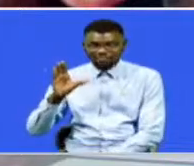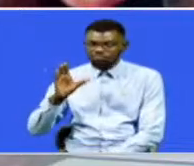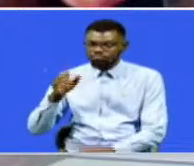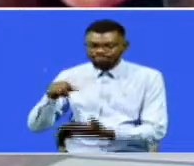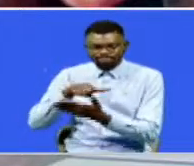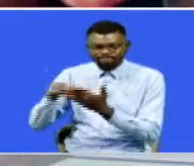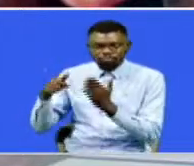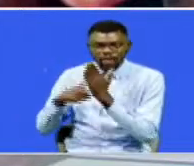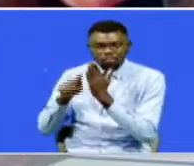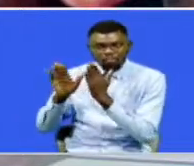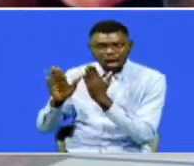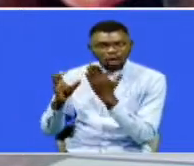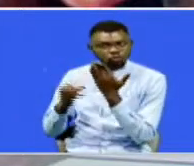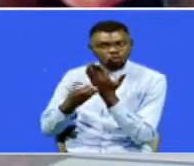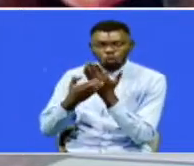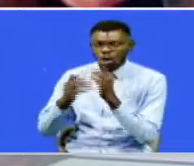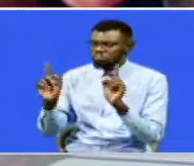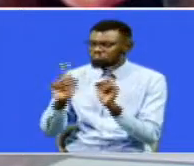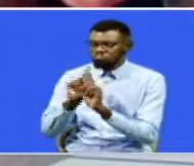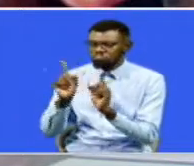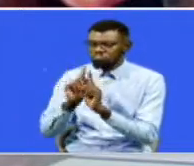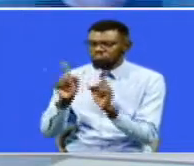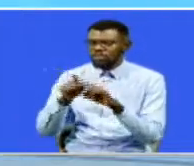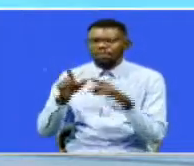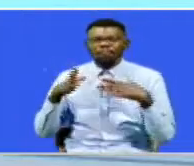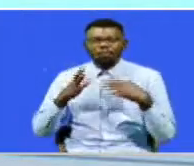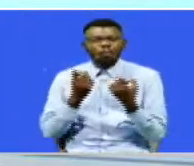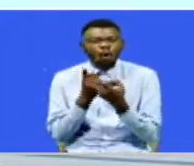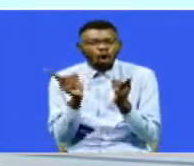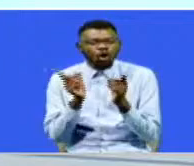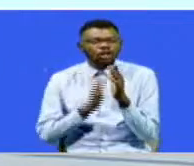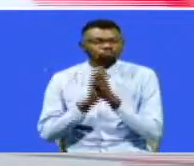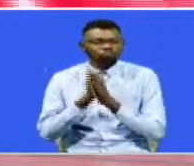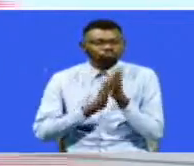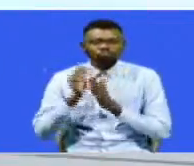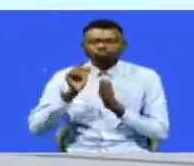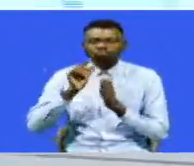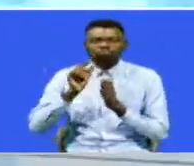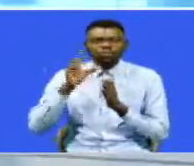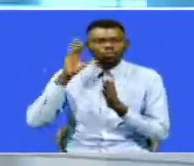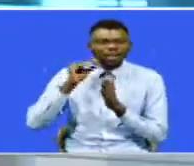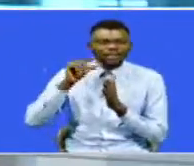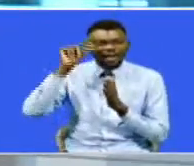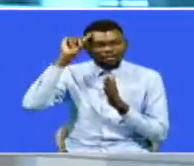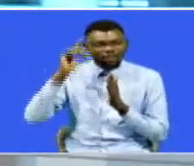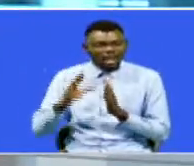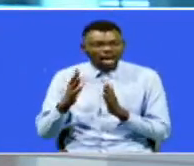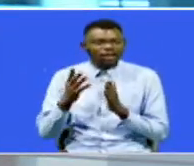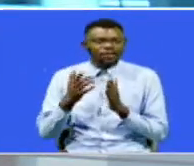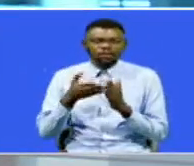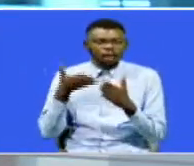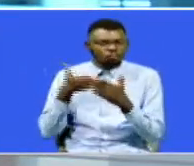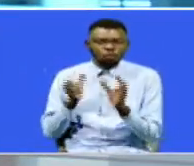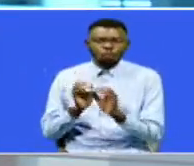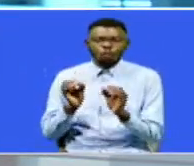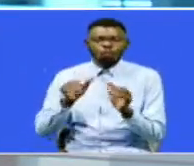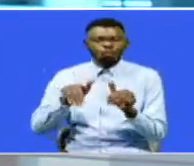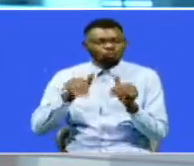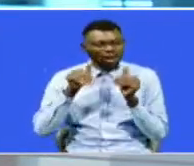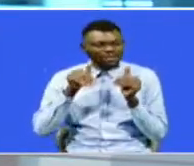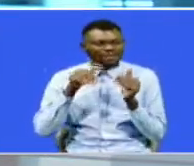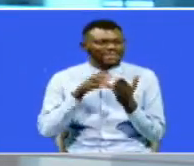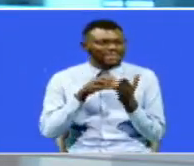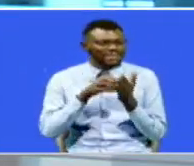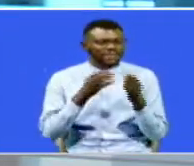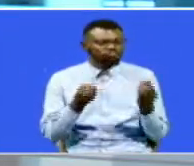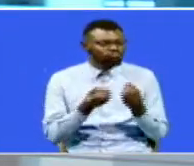from gazetting names of all the candidates contesting for Mombasa governor's seat, pending the hearing and, of course, the determination of